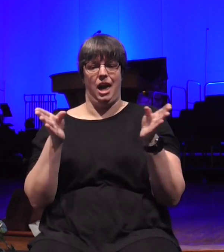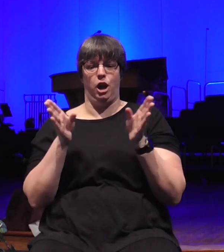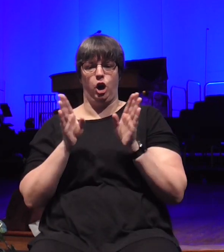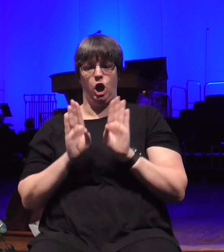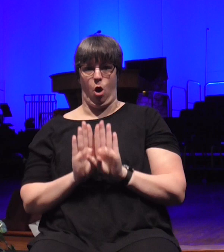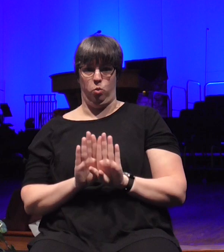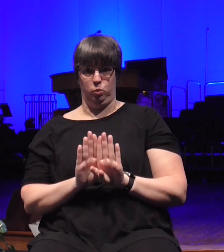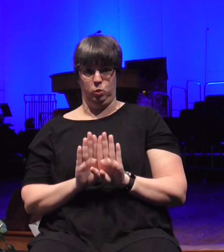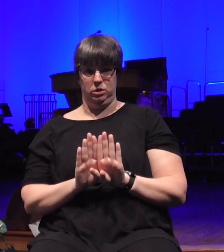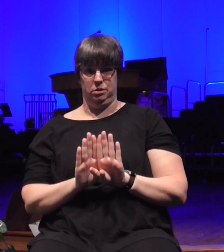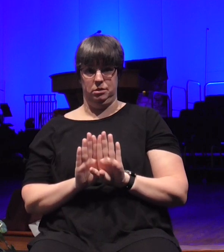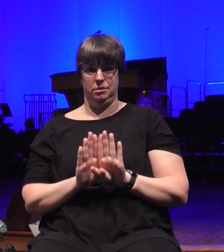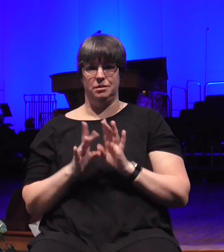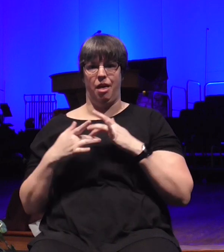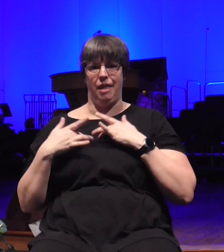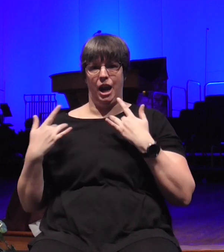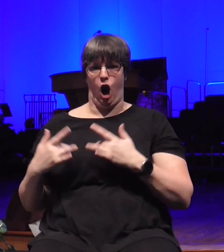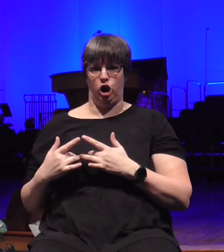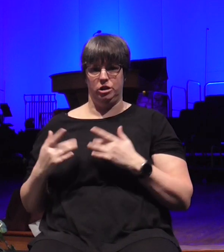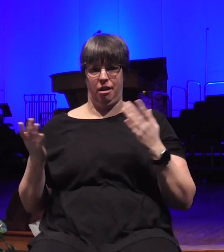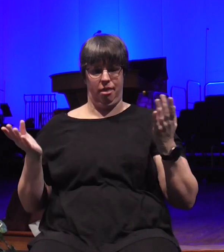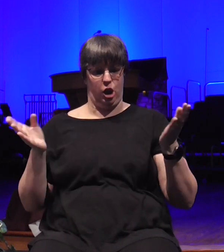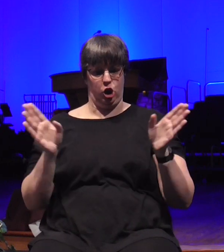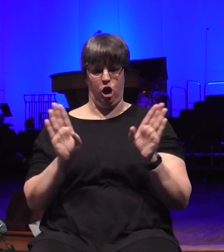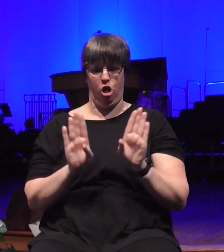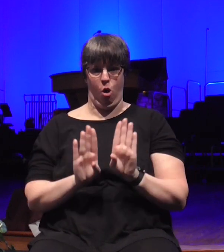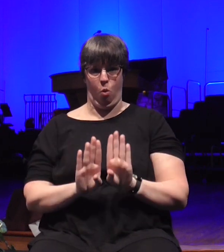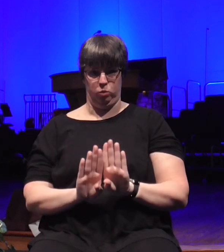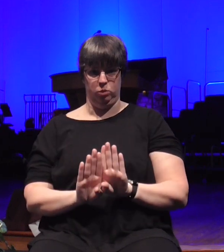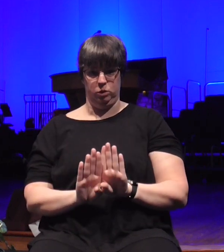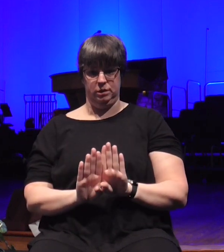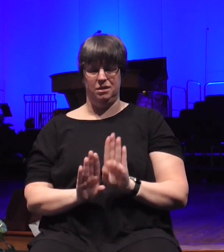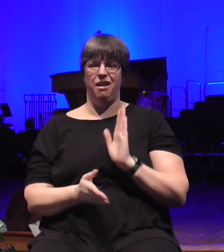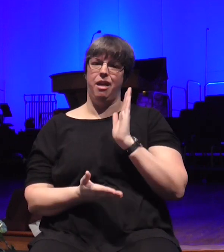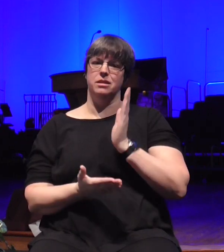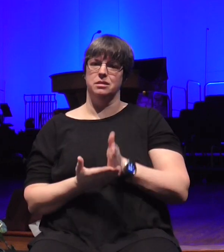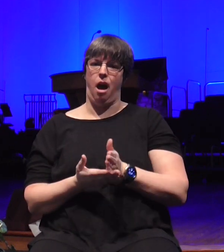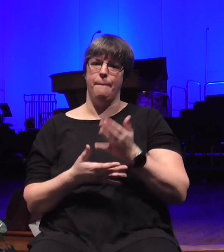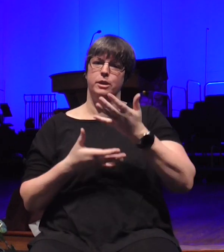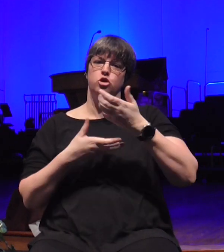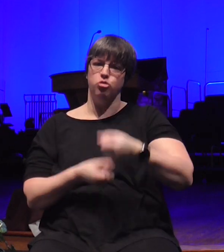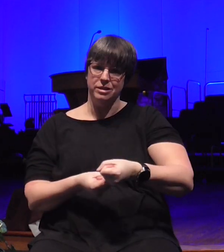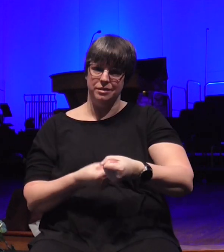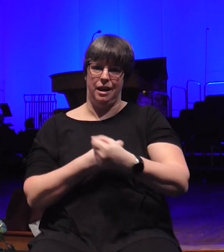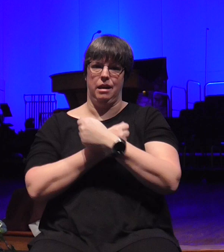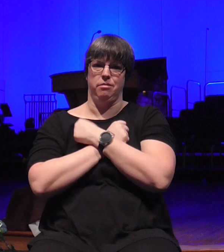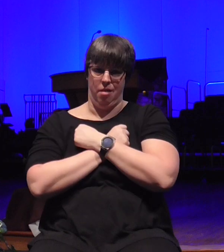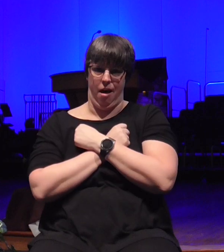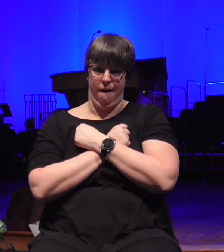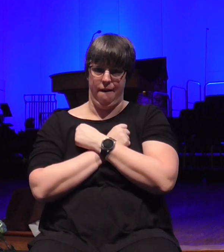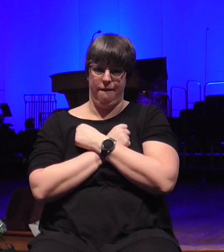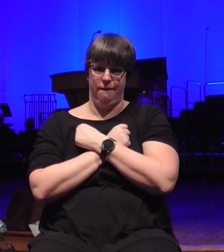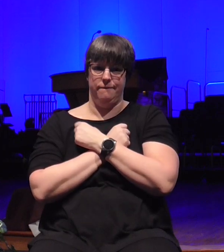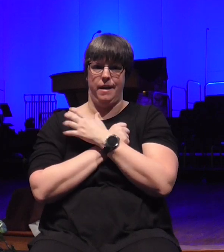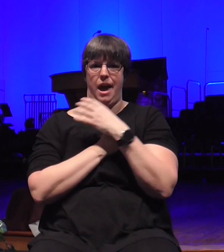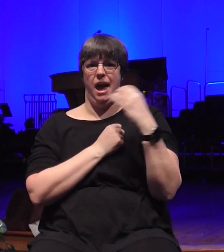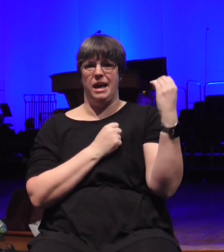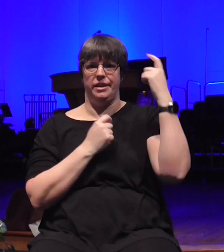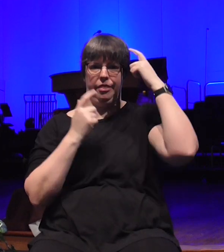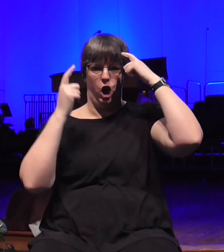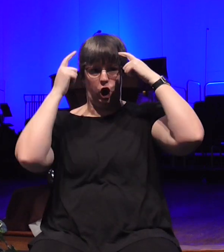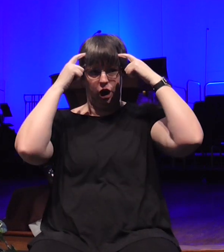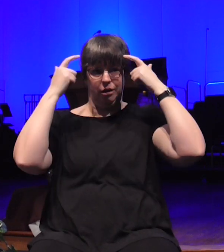powerful part of them, their hearts. And that people stop trusting love. And that in fact the ego structure, built